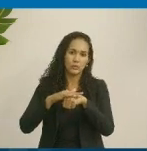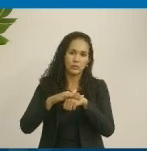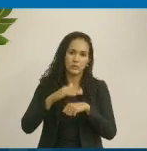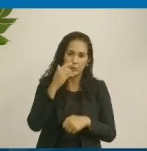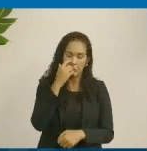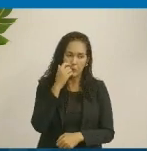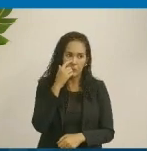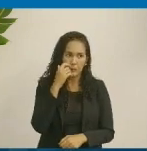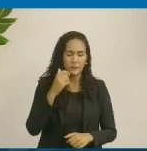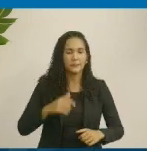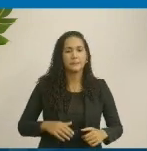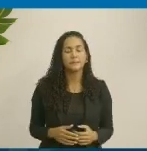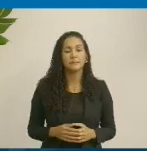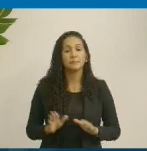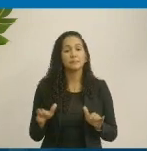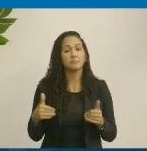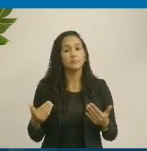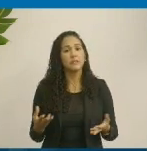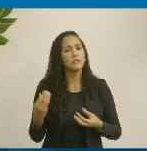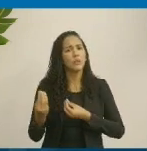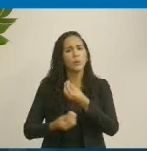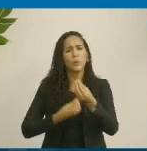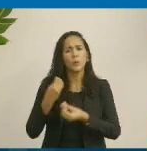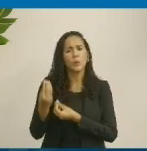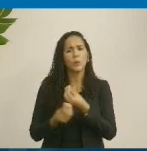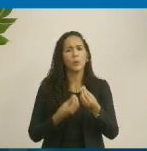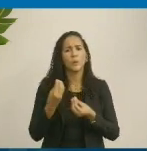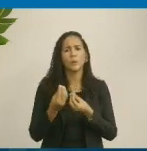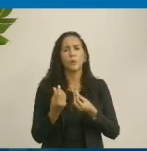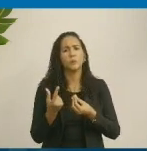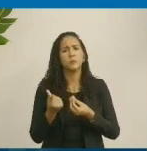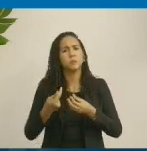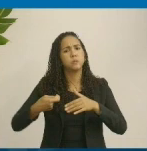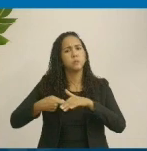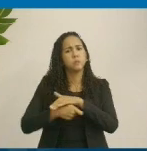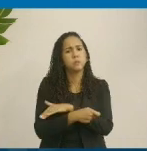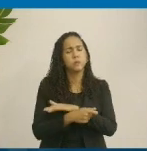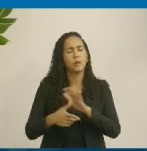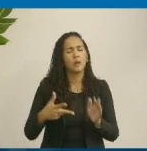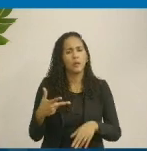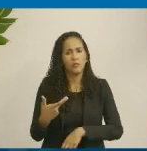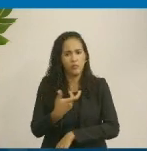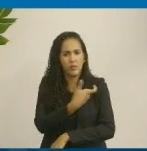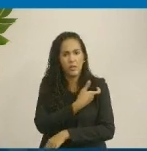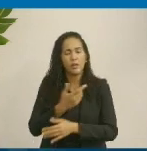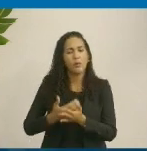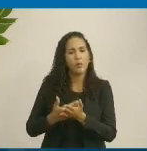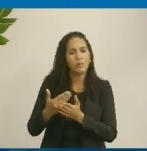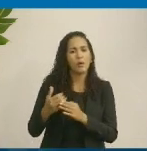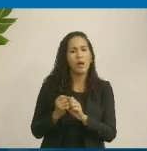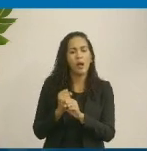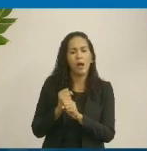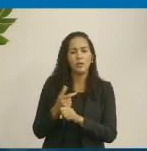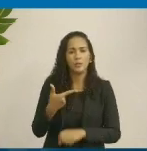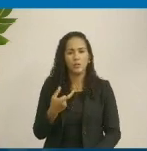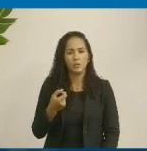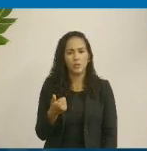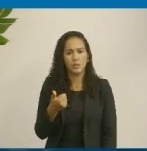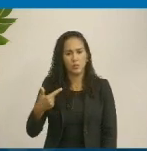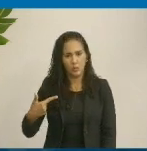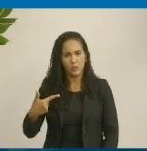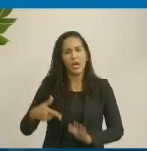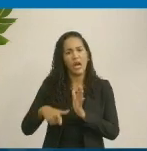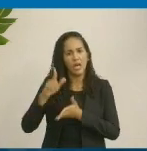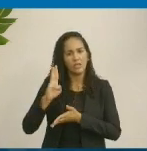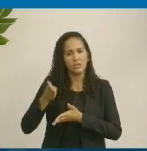about financing these vaccines? So we started, as I said, in 2012, and the first question and the first answer was like, you know,